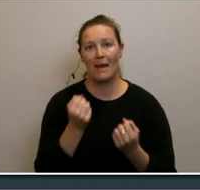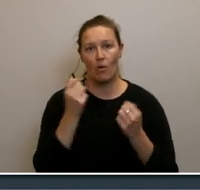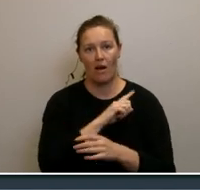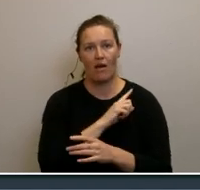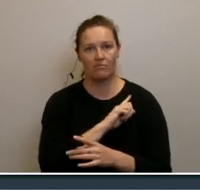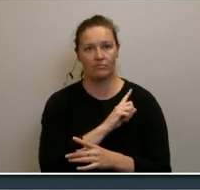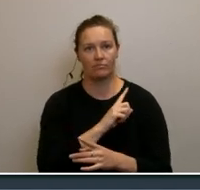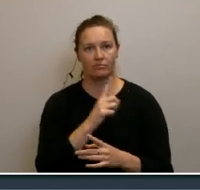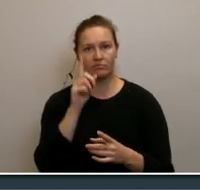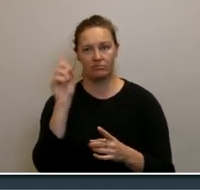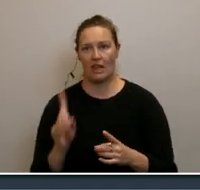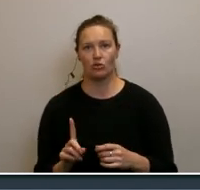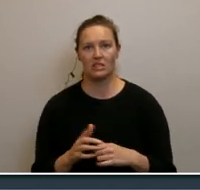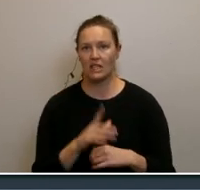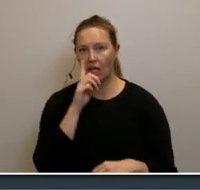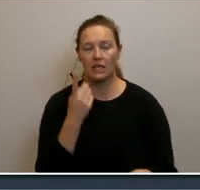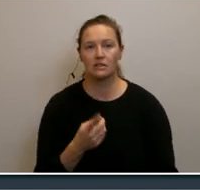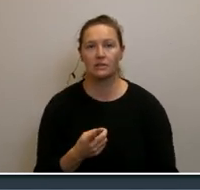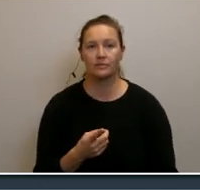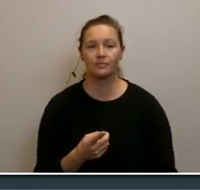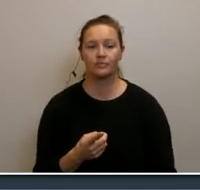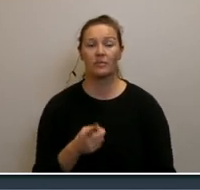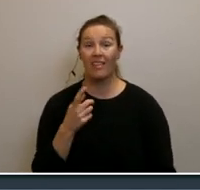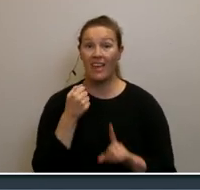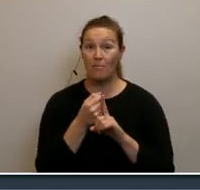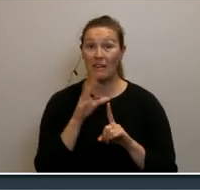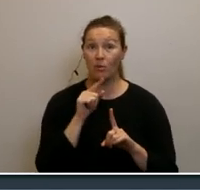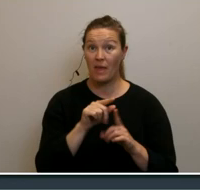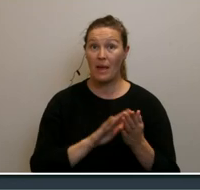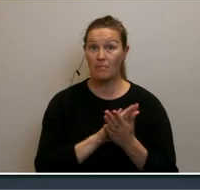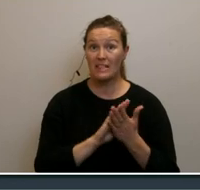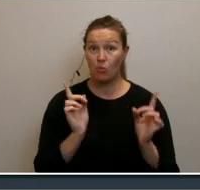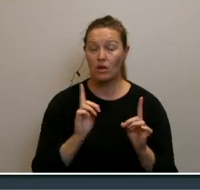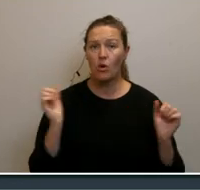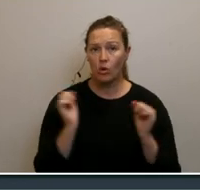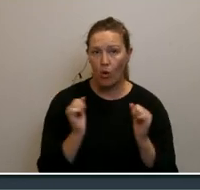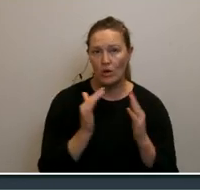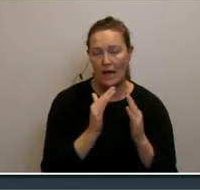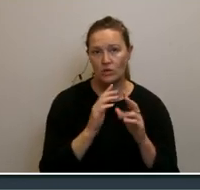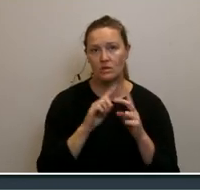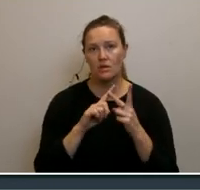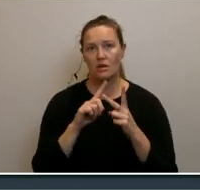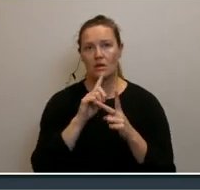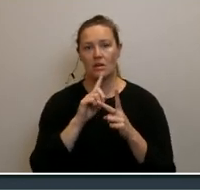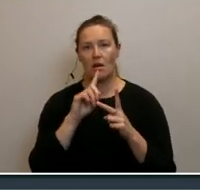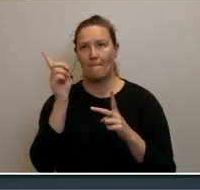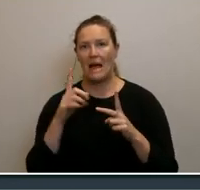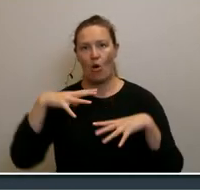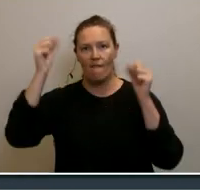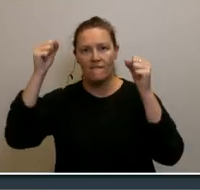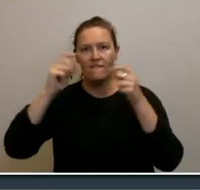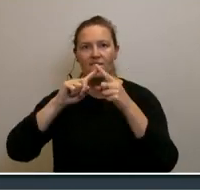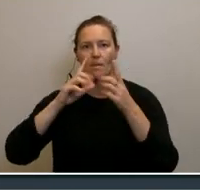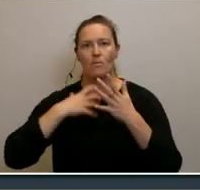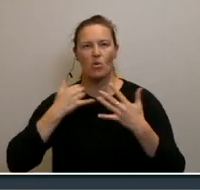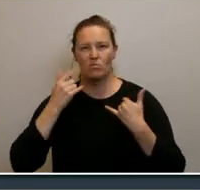Now, the impact of power poverty is numerous, and you've got cold houses, you know, power gets turned off, and you get increased rates